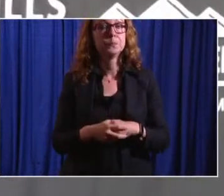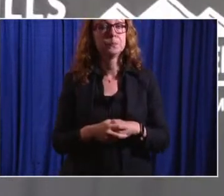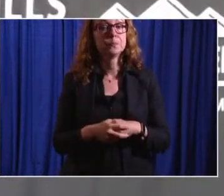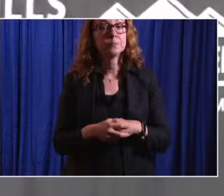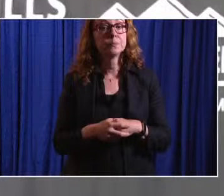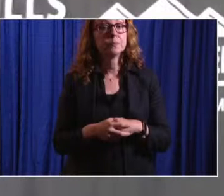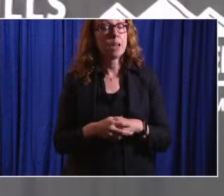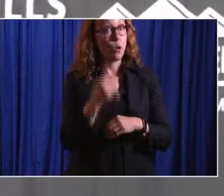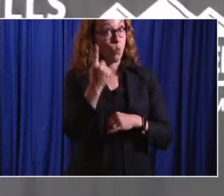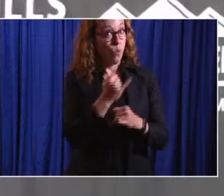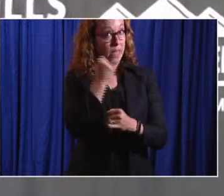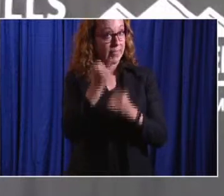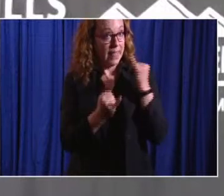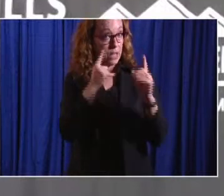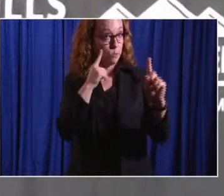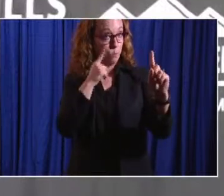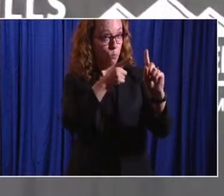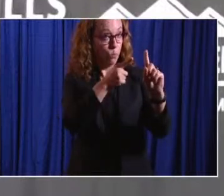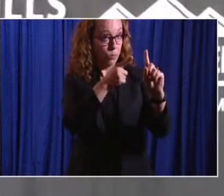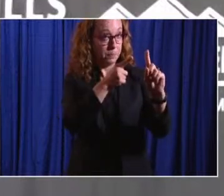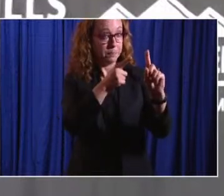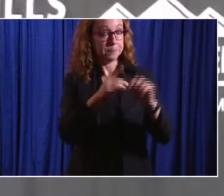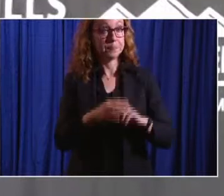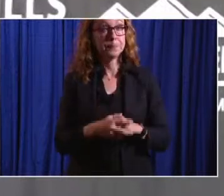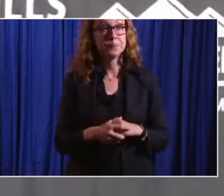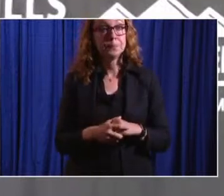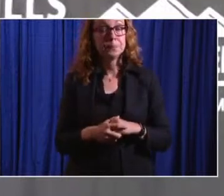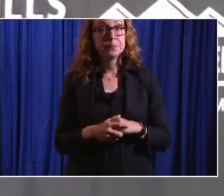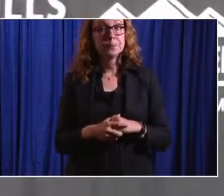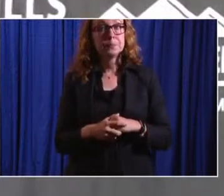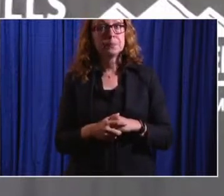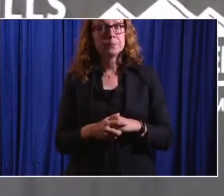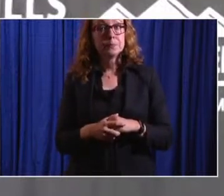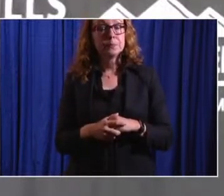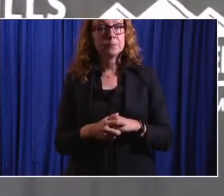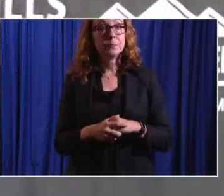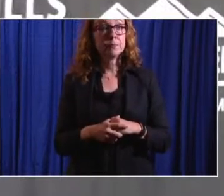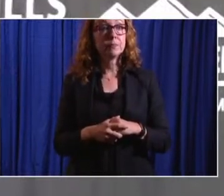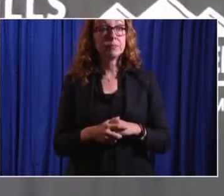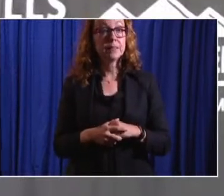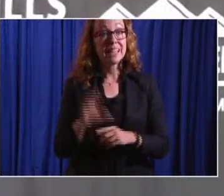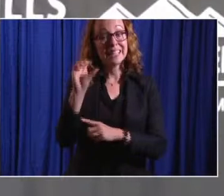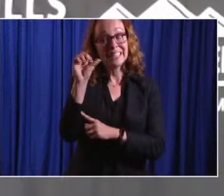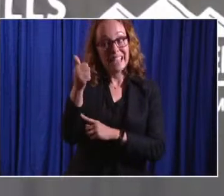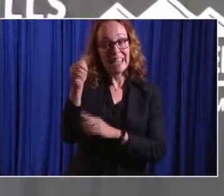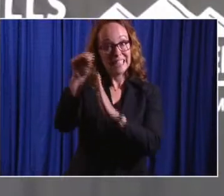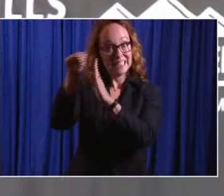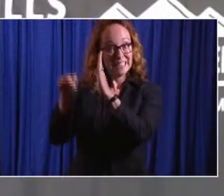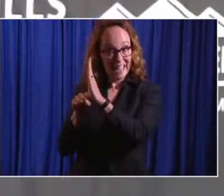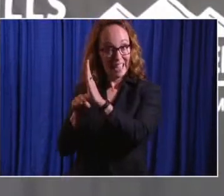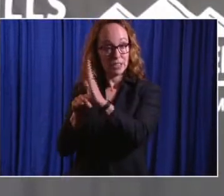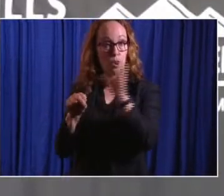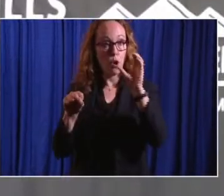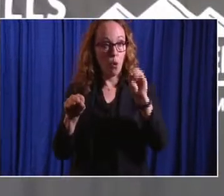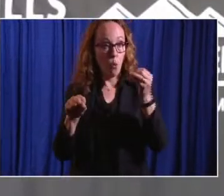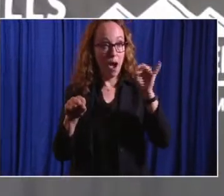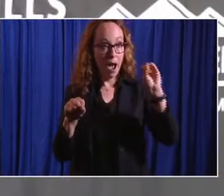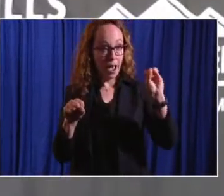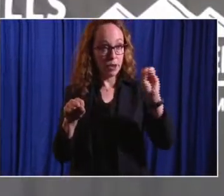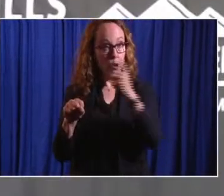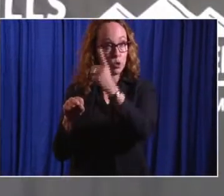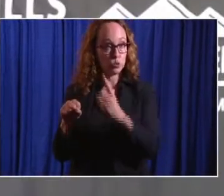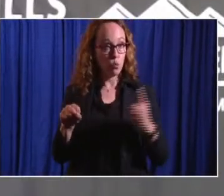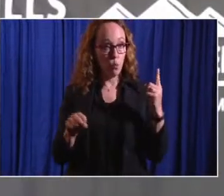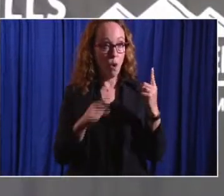last point that I want to make today. Ohio is one of 10 states in the nation to partner with the U.S.